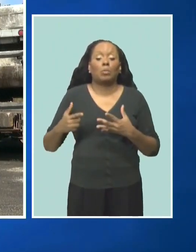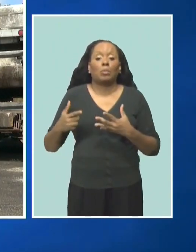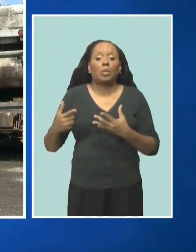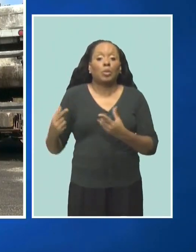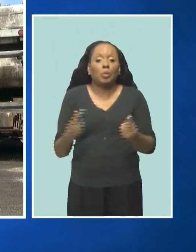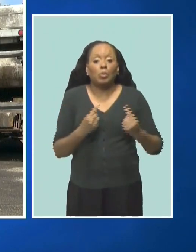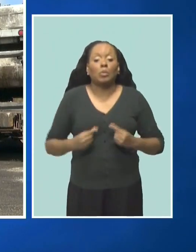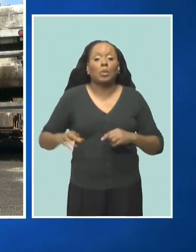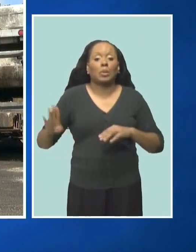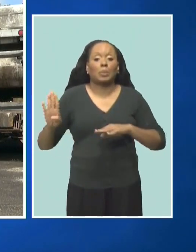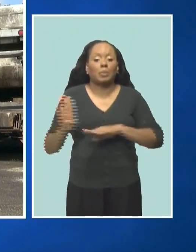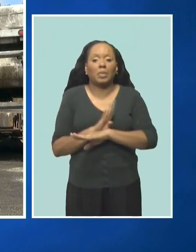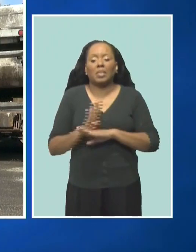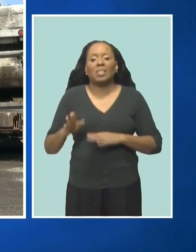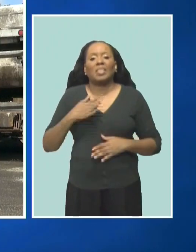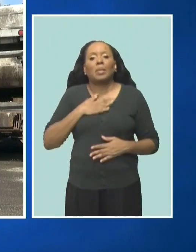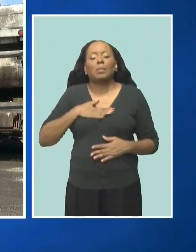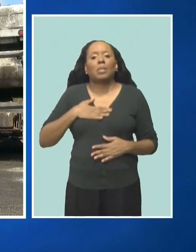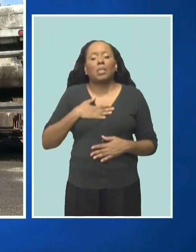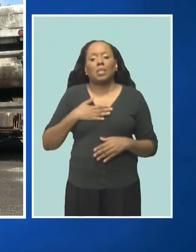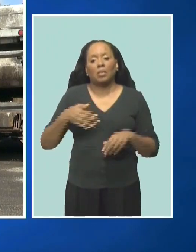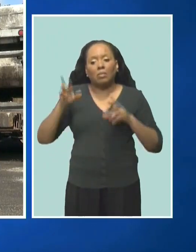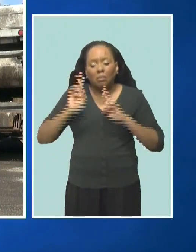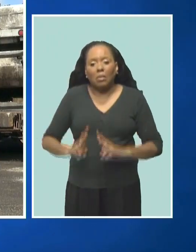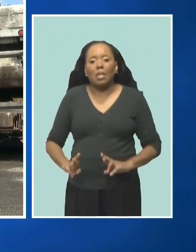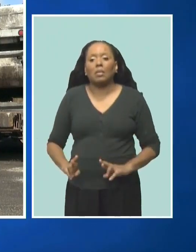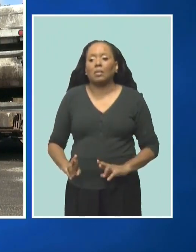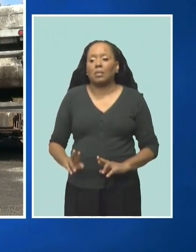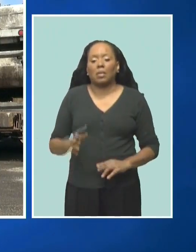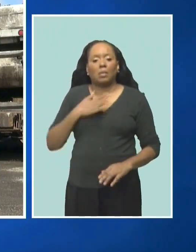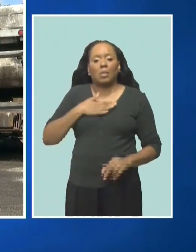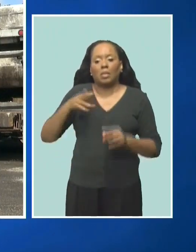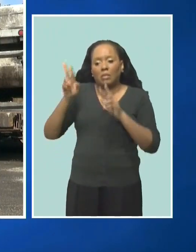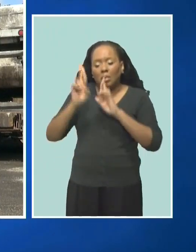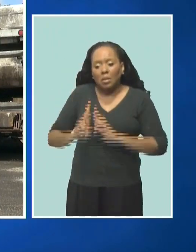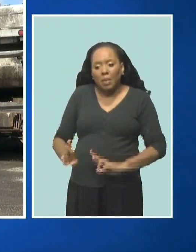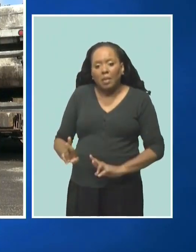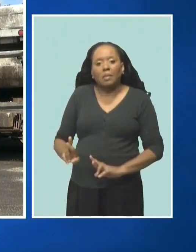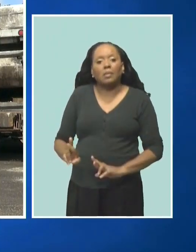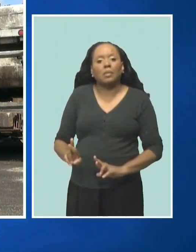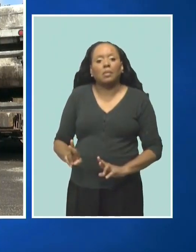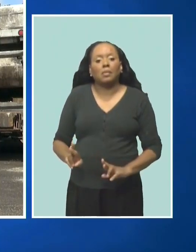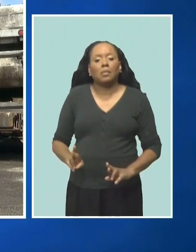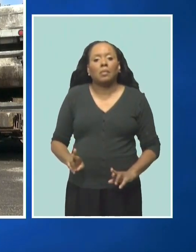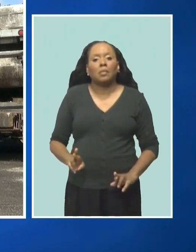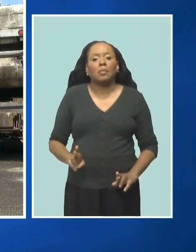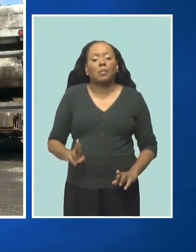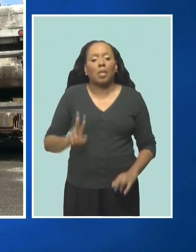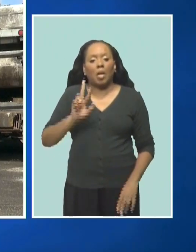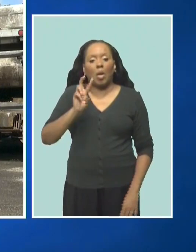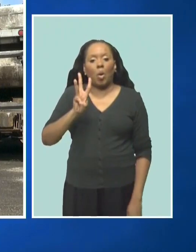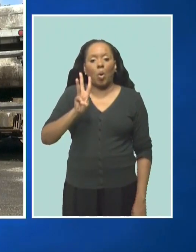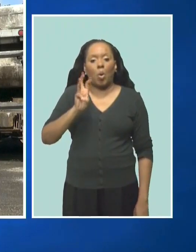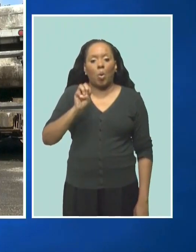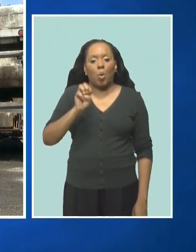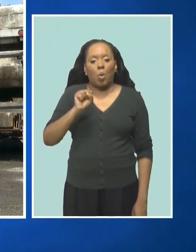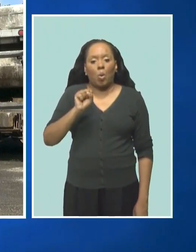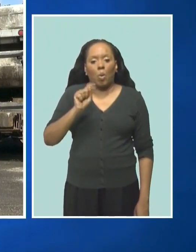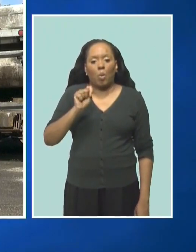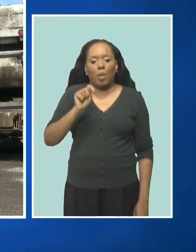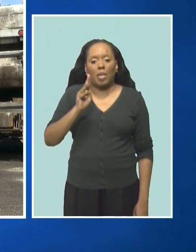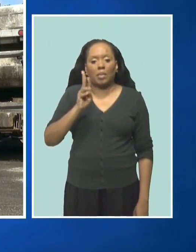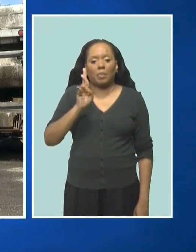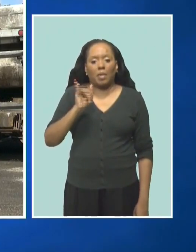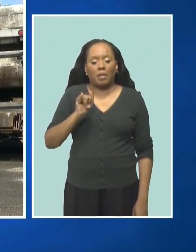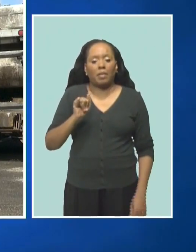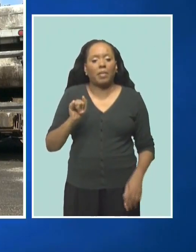Rihanna's Drive. Please have some consideration that Westbury is an active business place. It's a cemetery, and we want you to